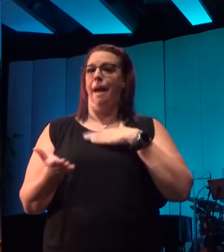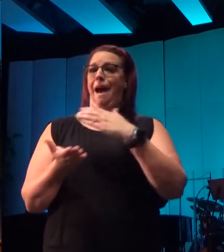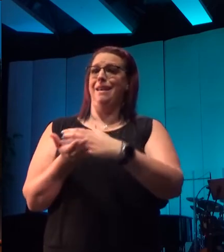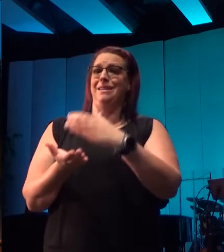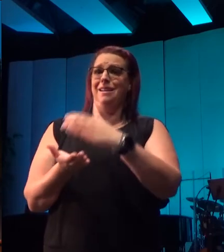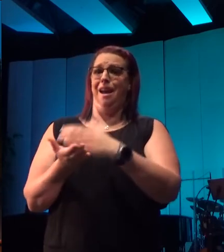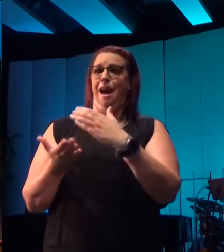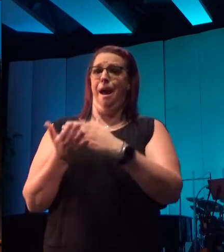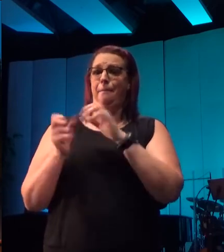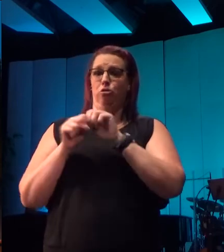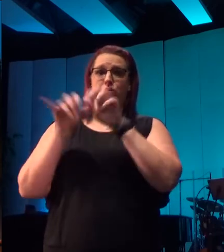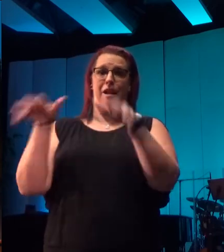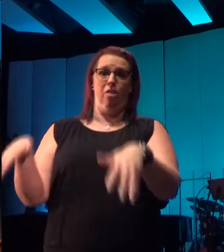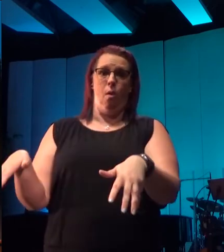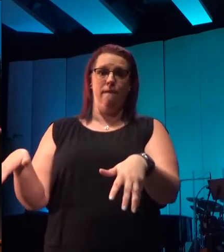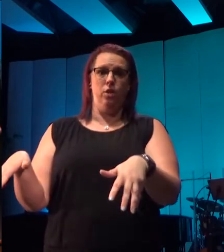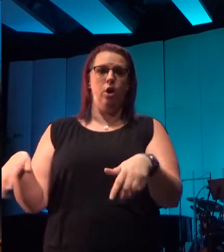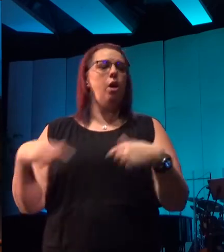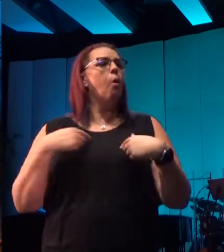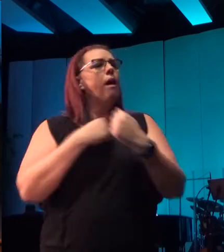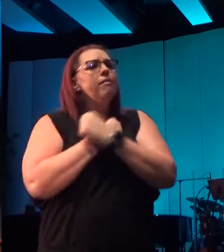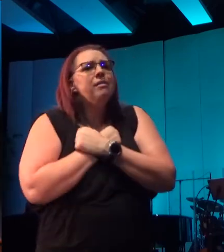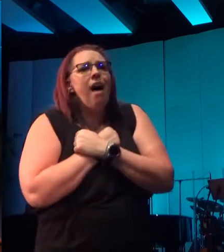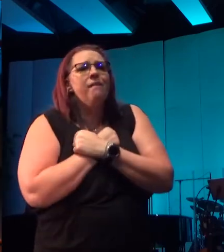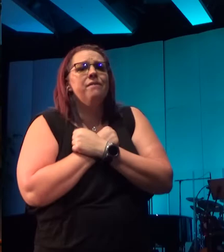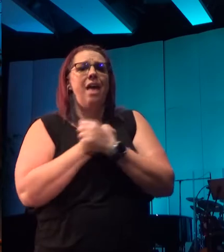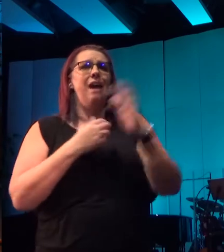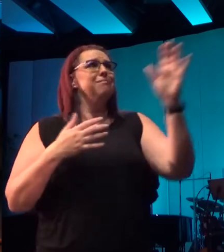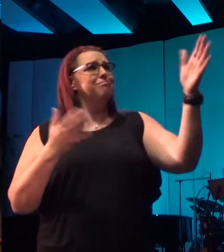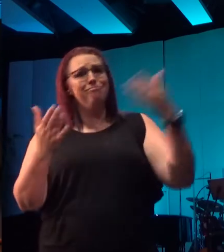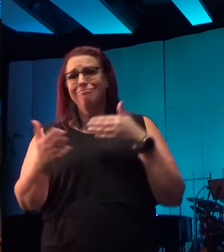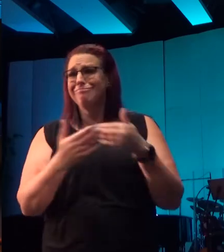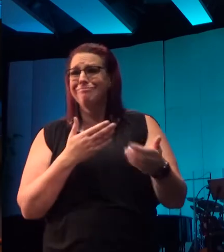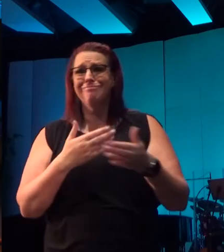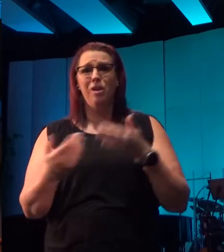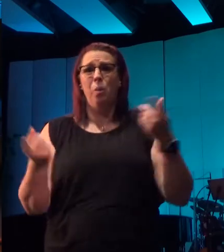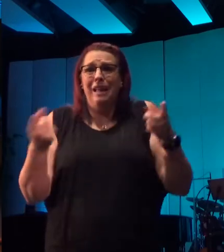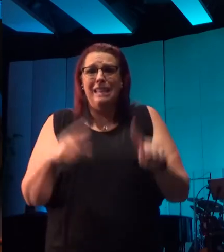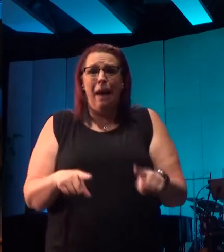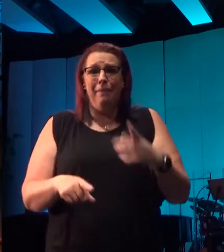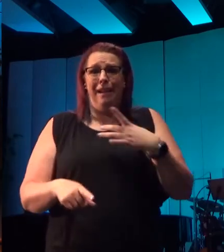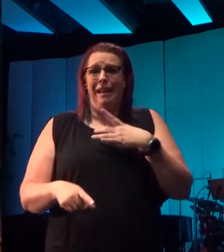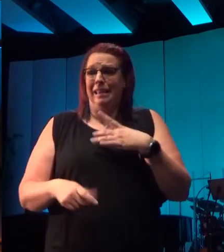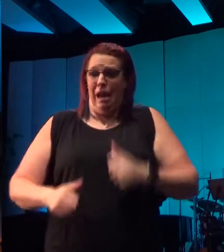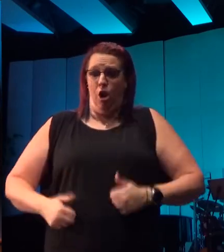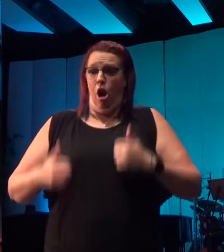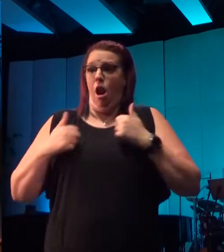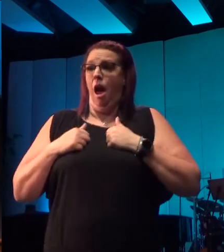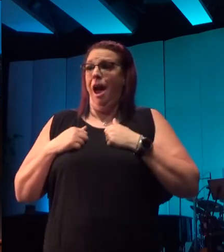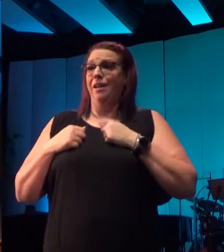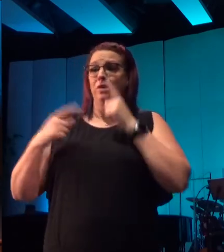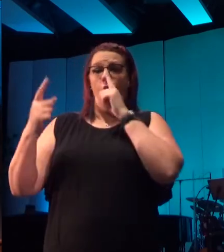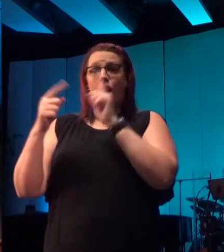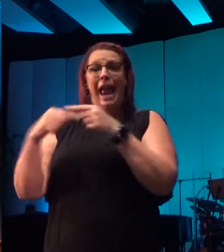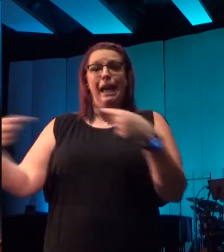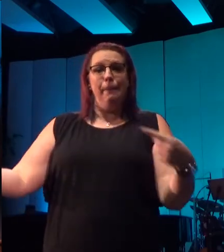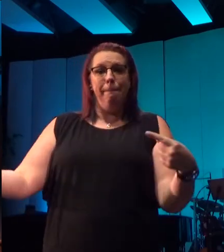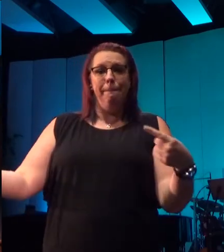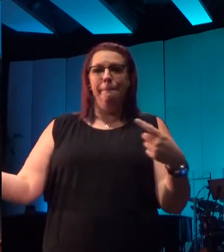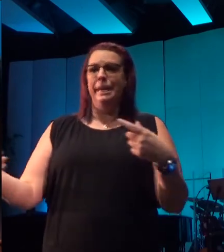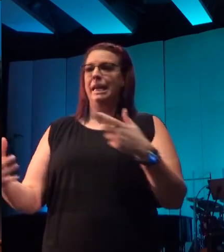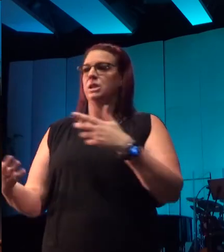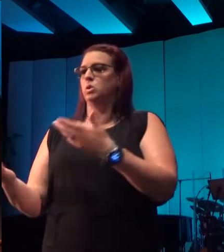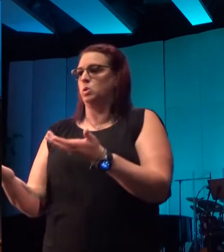I love that, because he's saying even in the presence of what looks in our lives like the enemy, like that which is intimidating or limiting us,